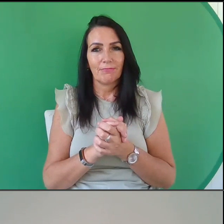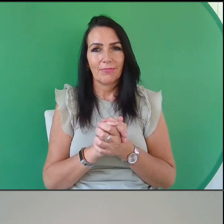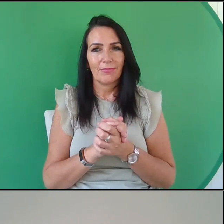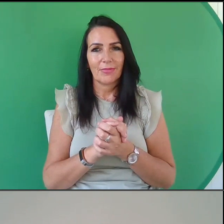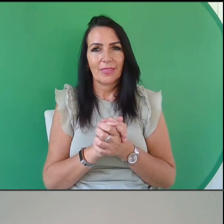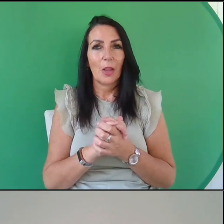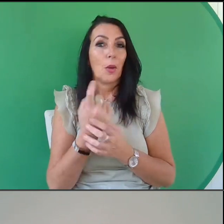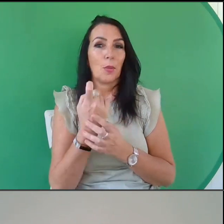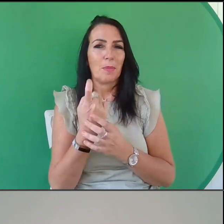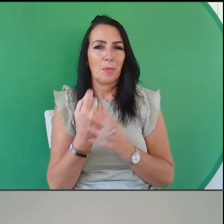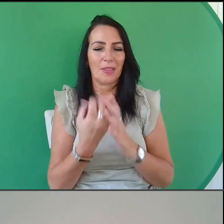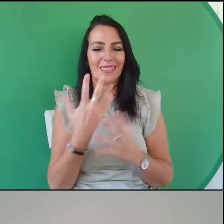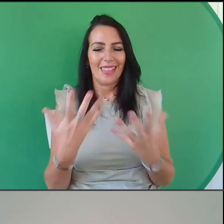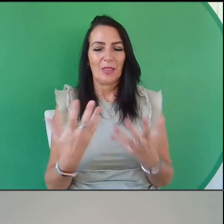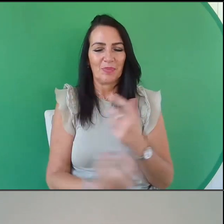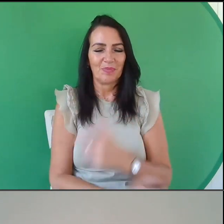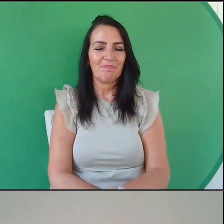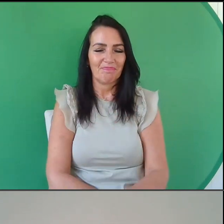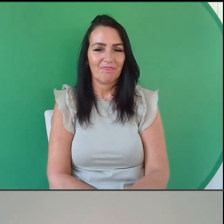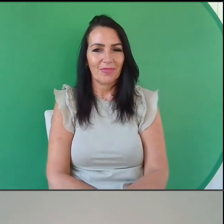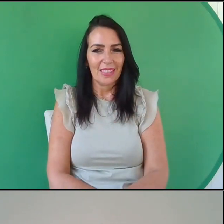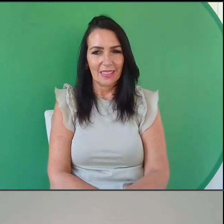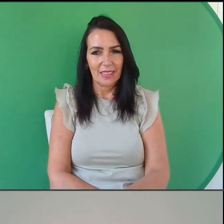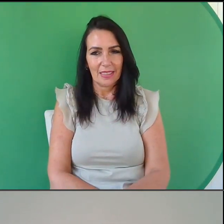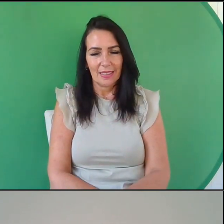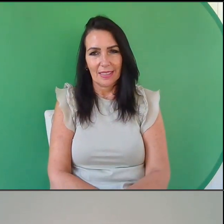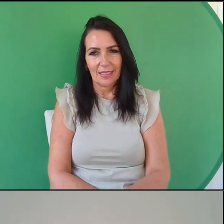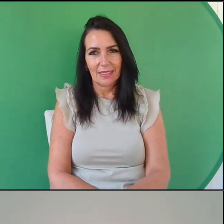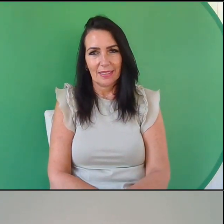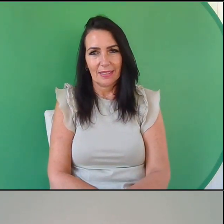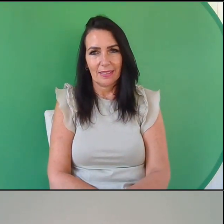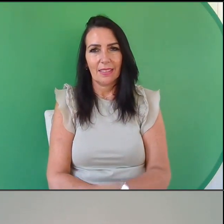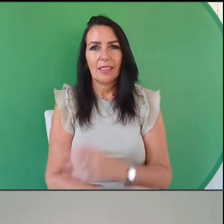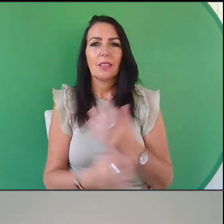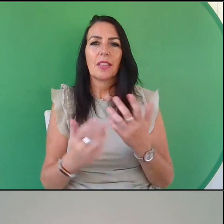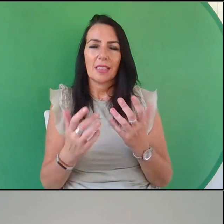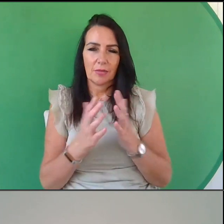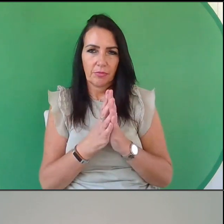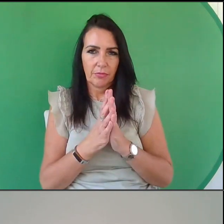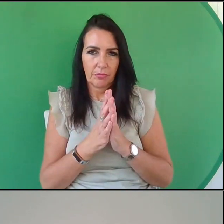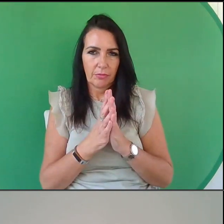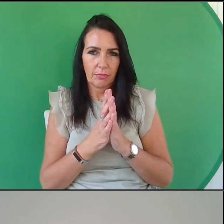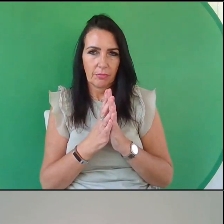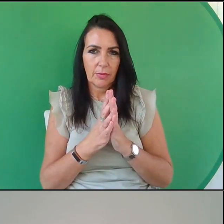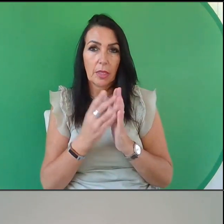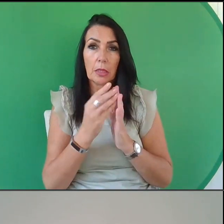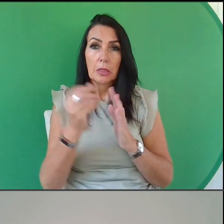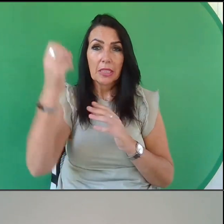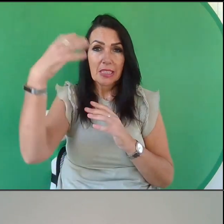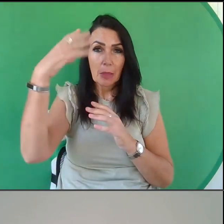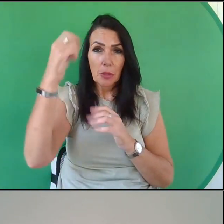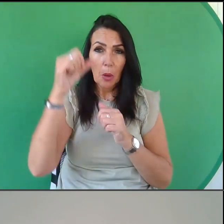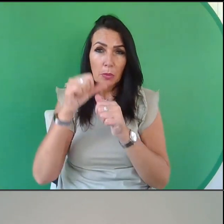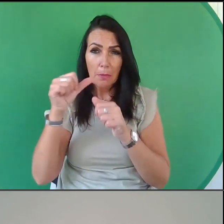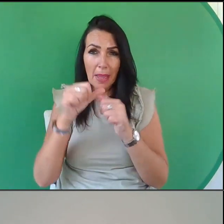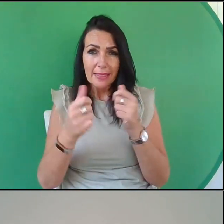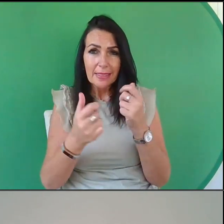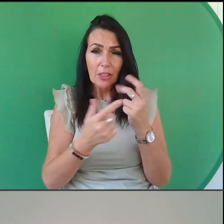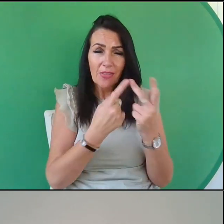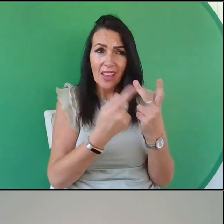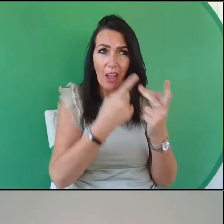we've got another one pop through now, actually. Thank you. So another showers question. Are some showers better than others?